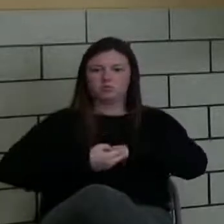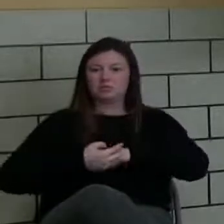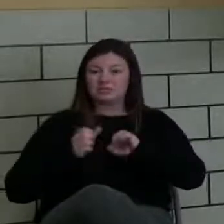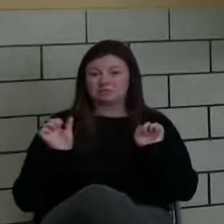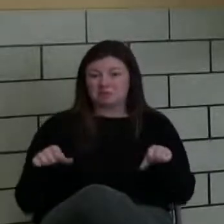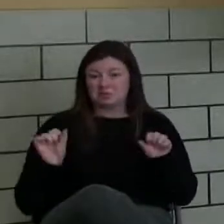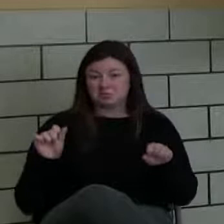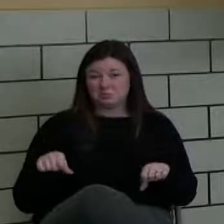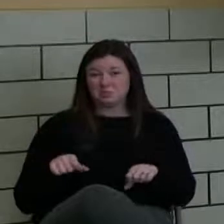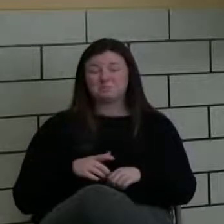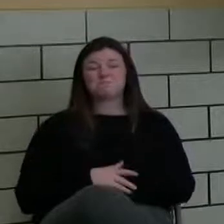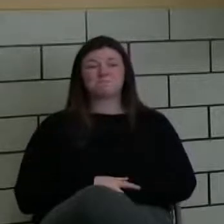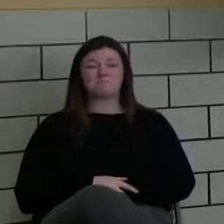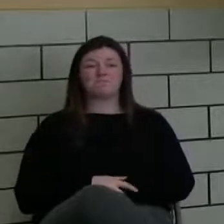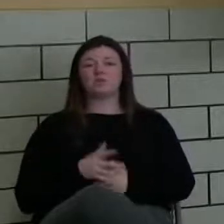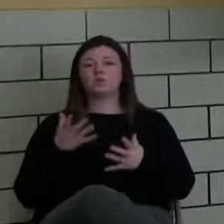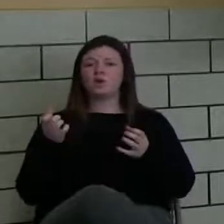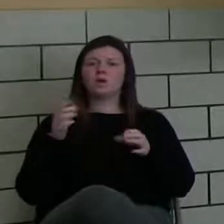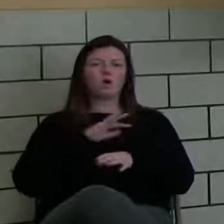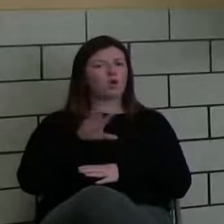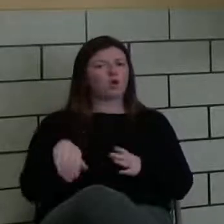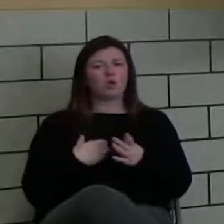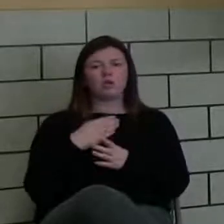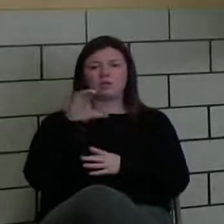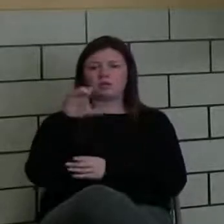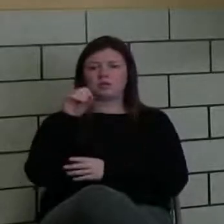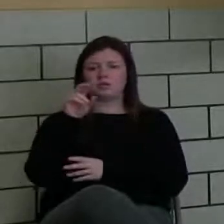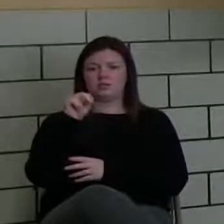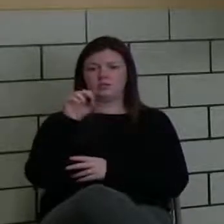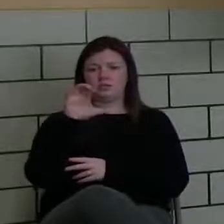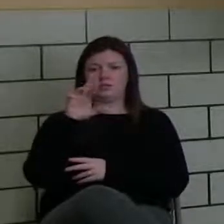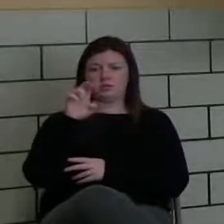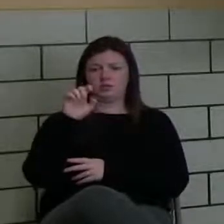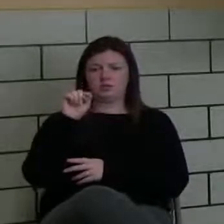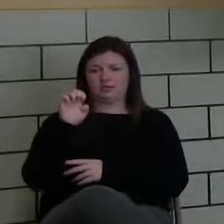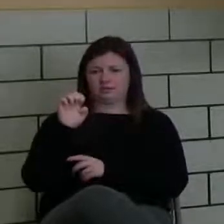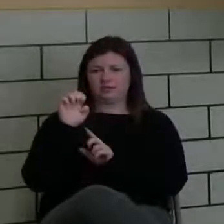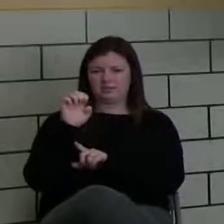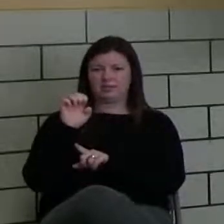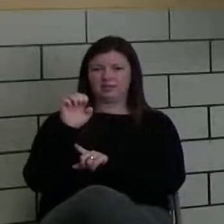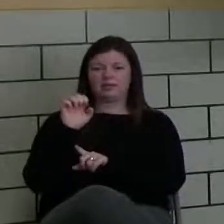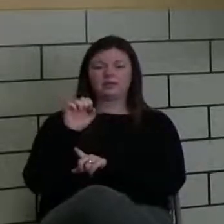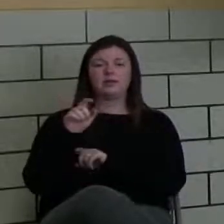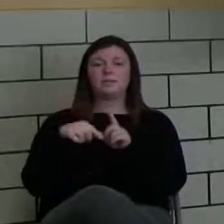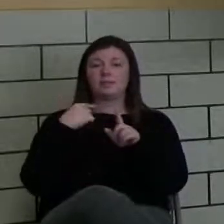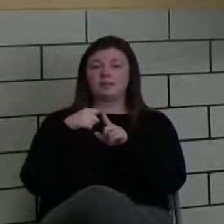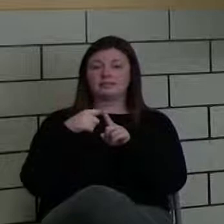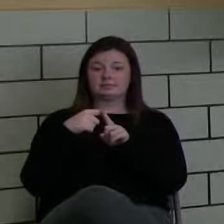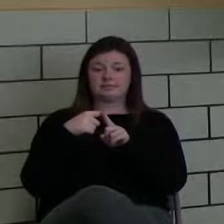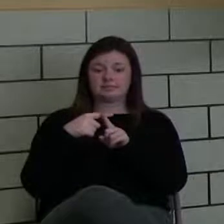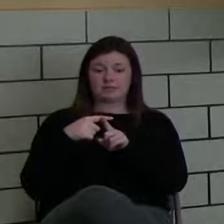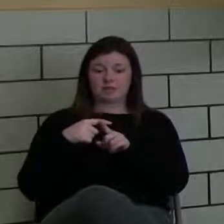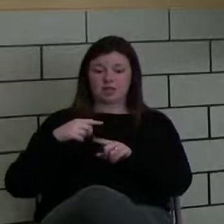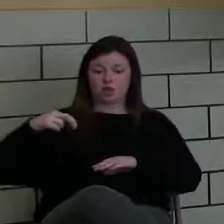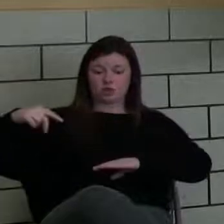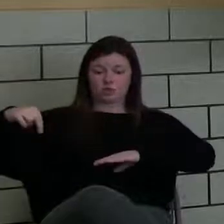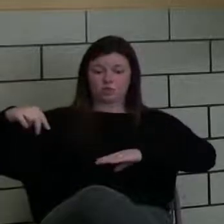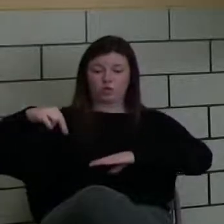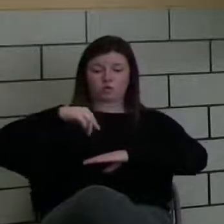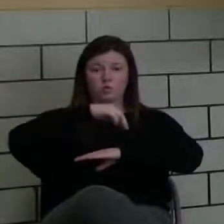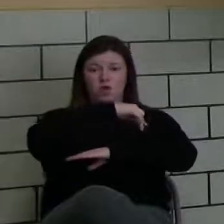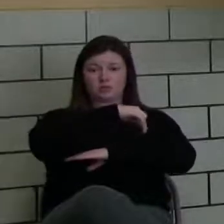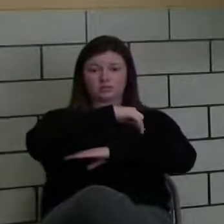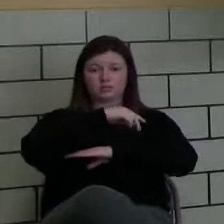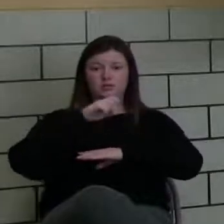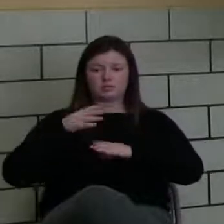down the sidewalk. So we want that to be all concrete, and we think that concrete should go all the way to the edges, to the crosswalks. That you should have a clear,